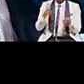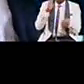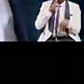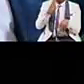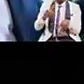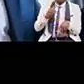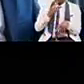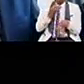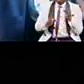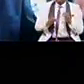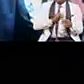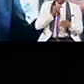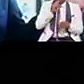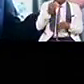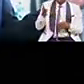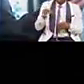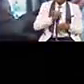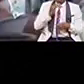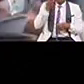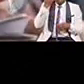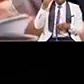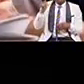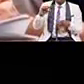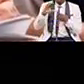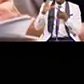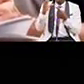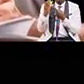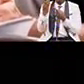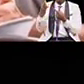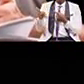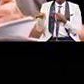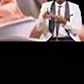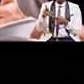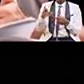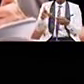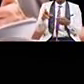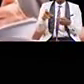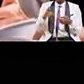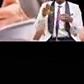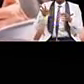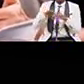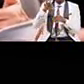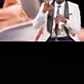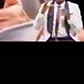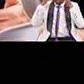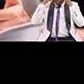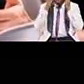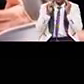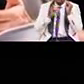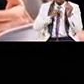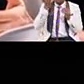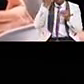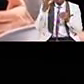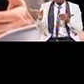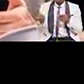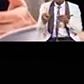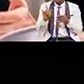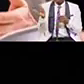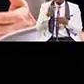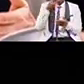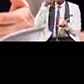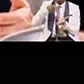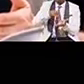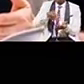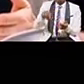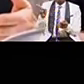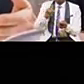I'll be diligent. I will know the state of the flocks. I will know their spiritual experiences. I will know where they are standing. I will know where they are